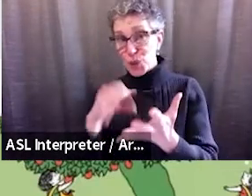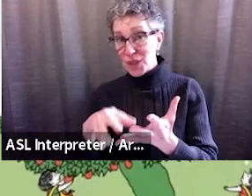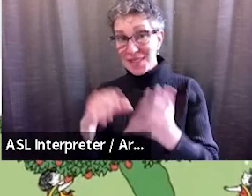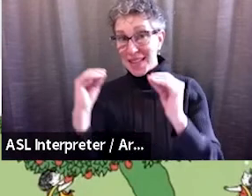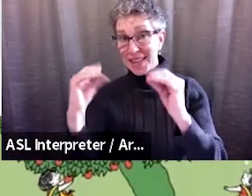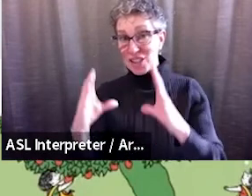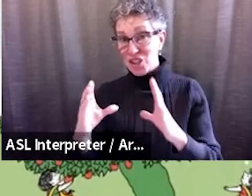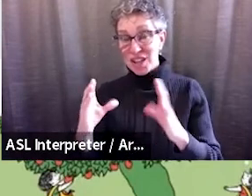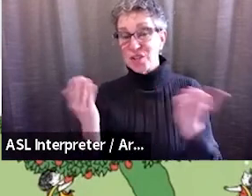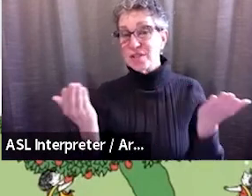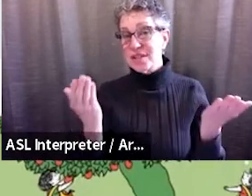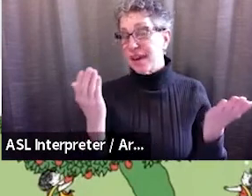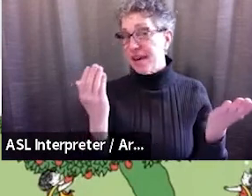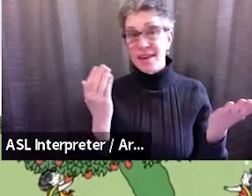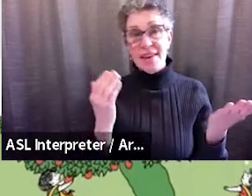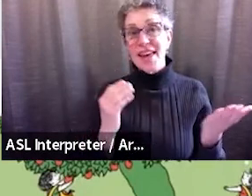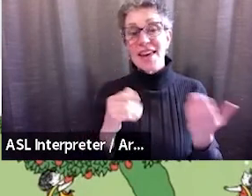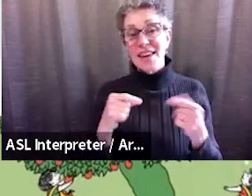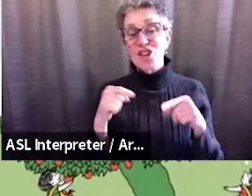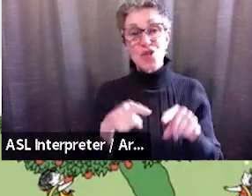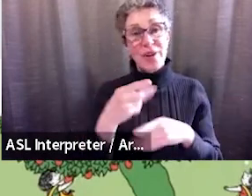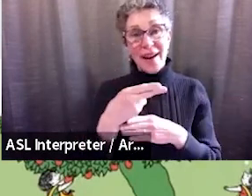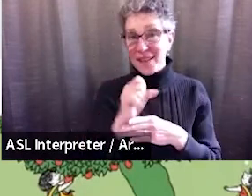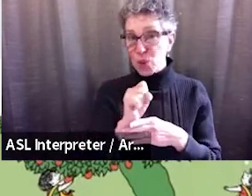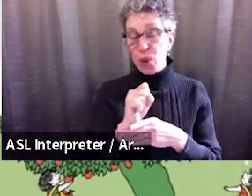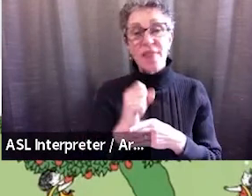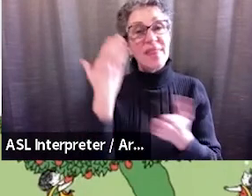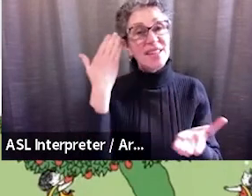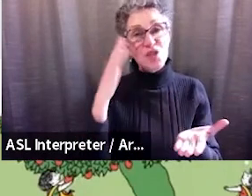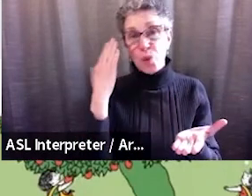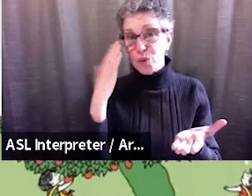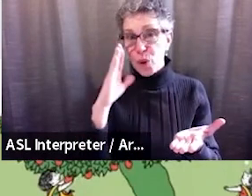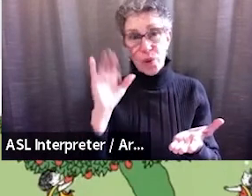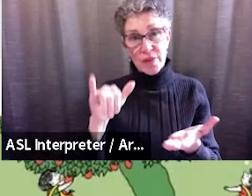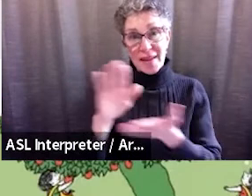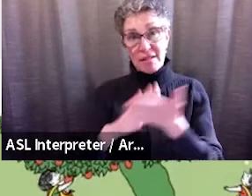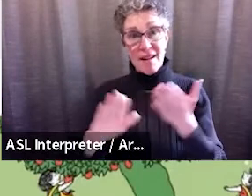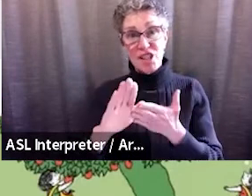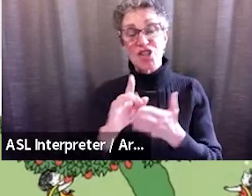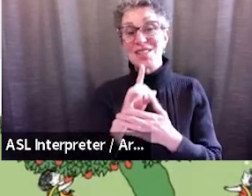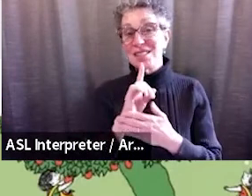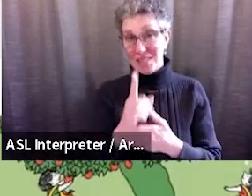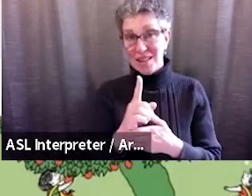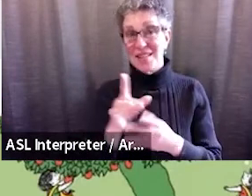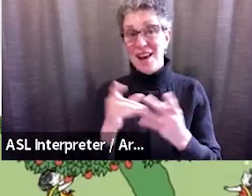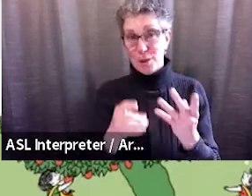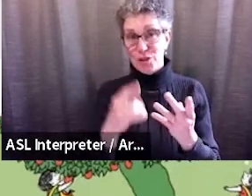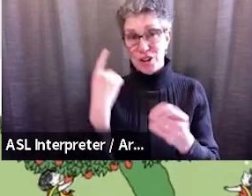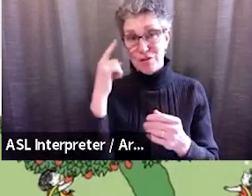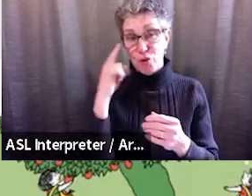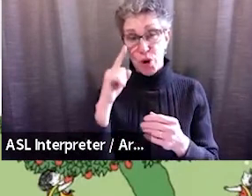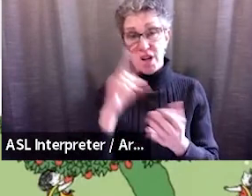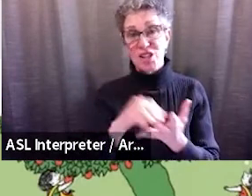even know that college is an option for students with intellectual and developmental disabilities.